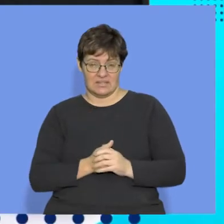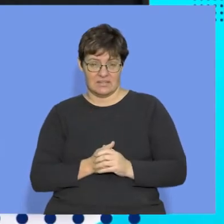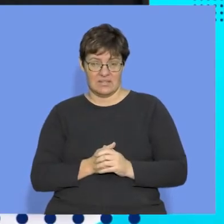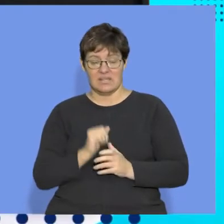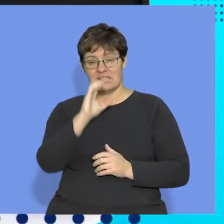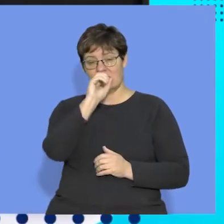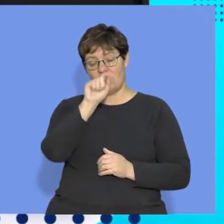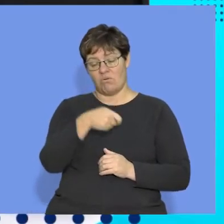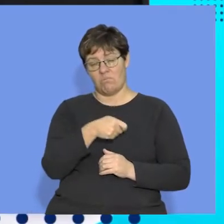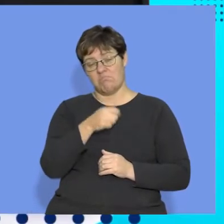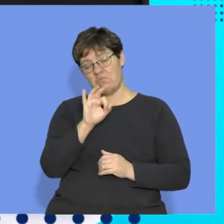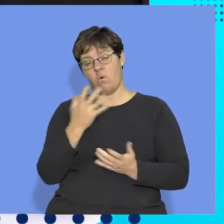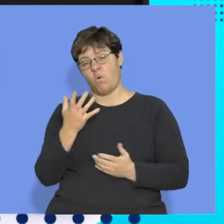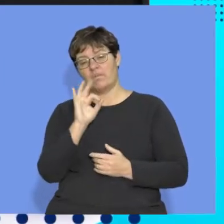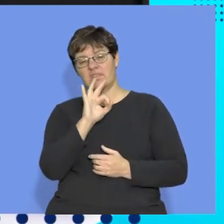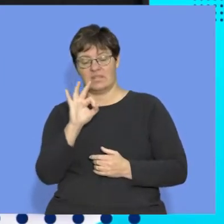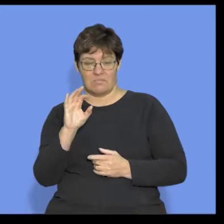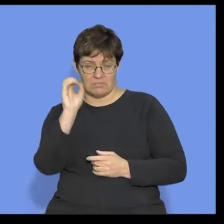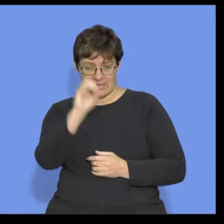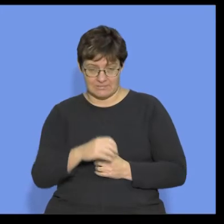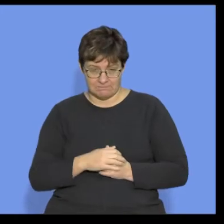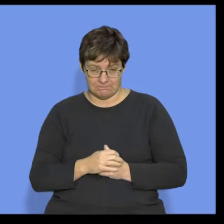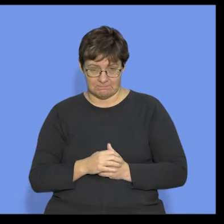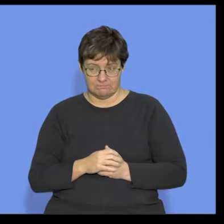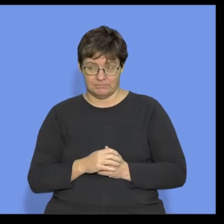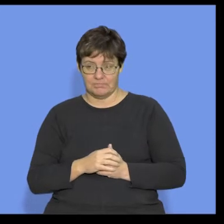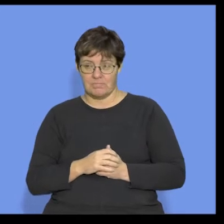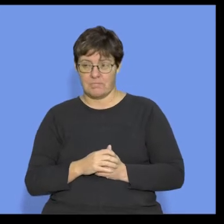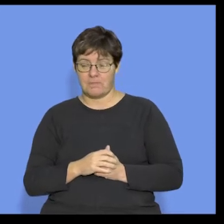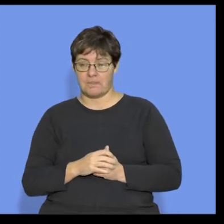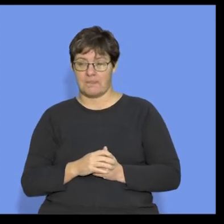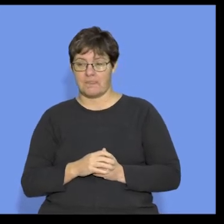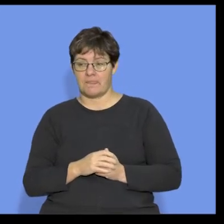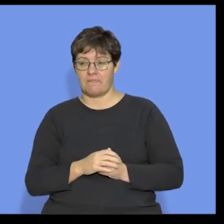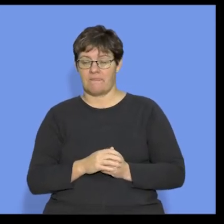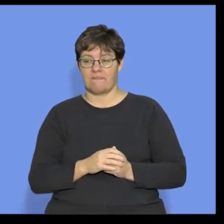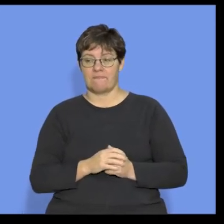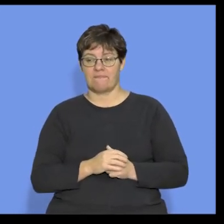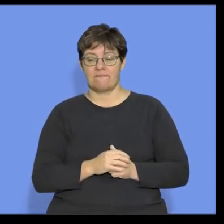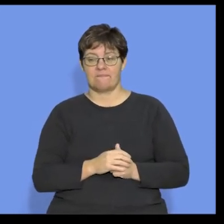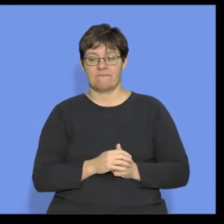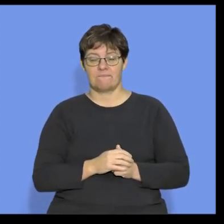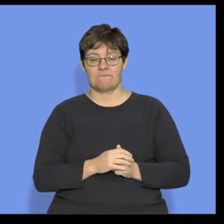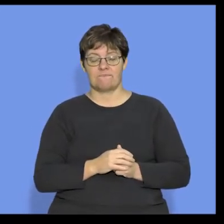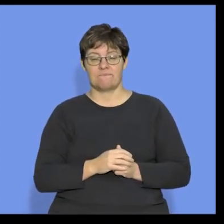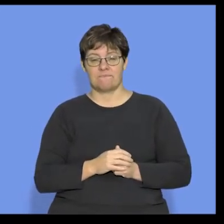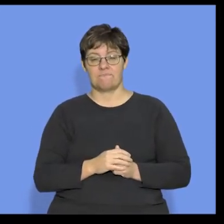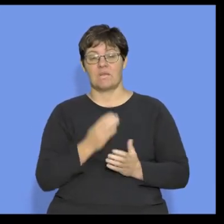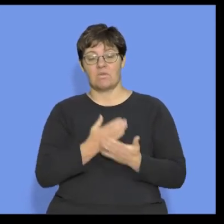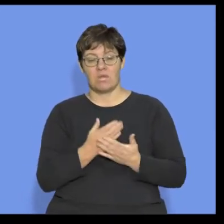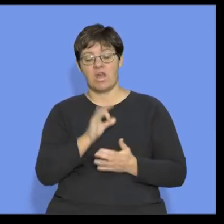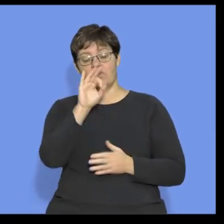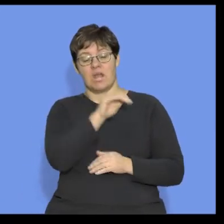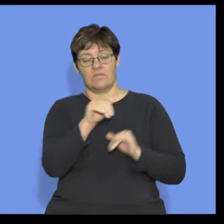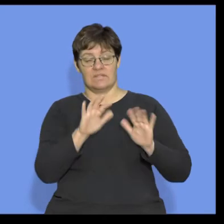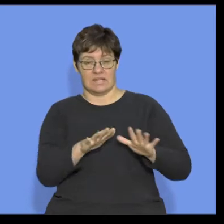which is 0.3 or 30%. Okay, so this is what we get. We can get red or blue. The probability of red is